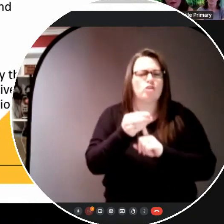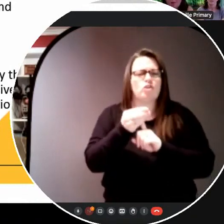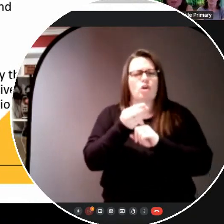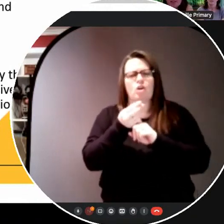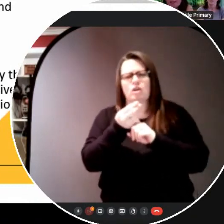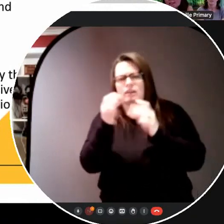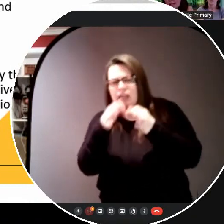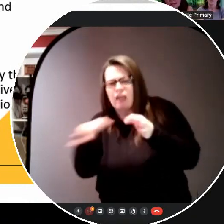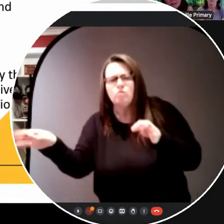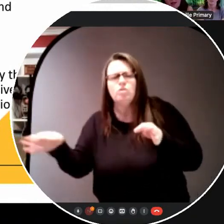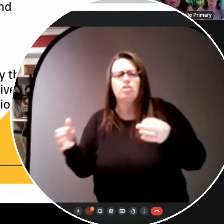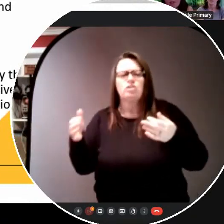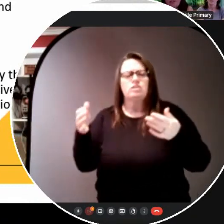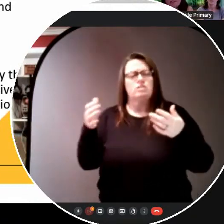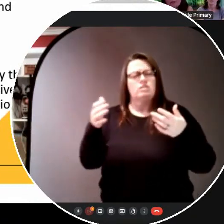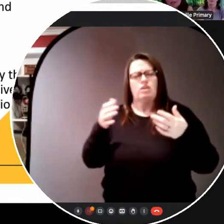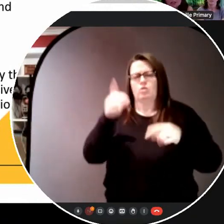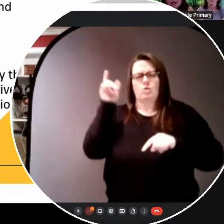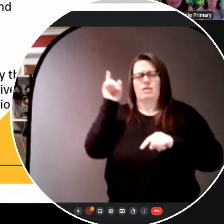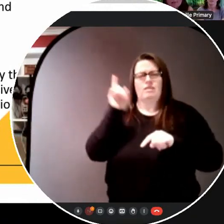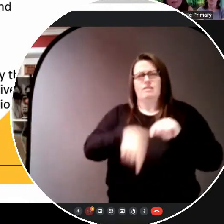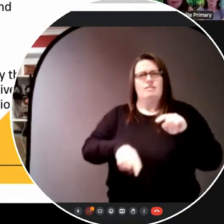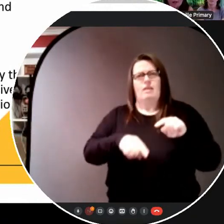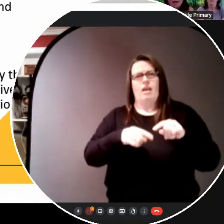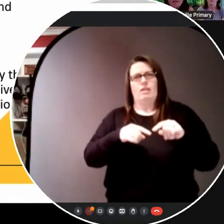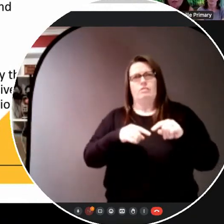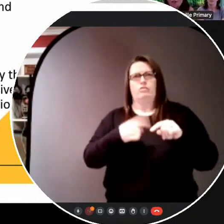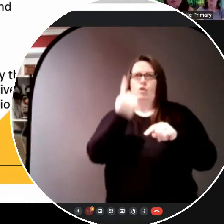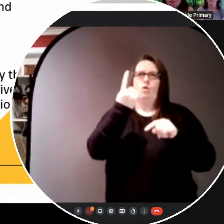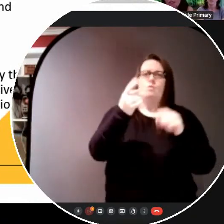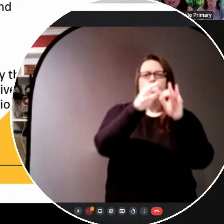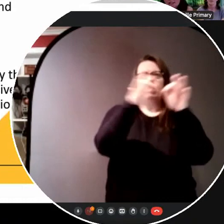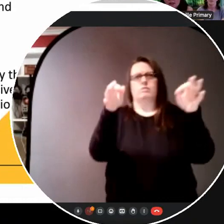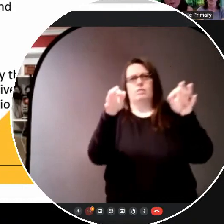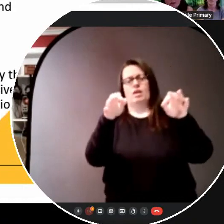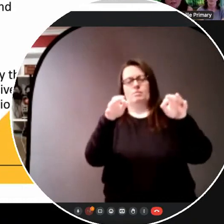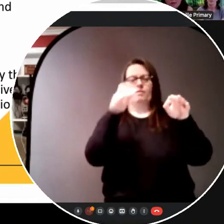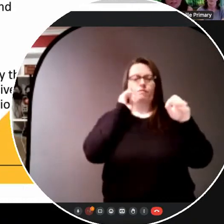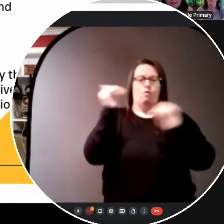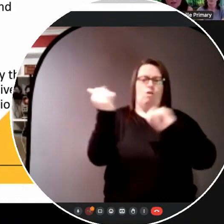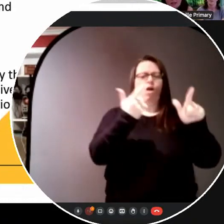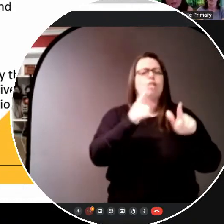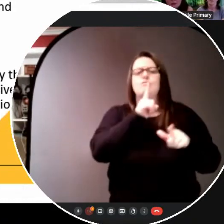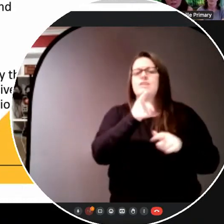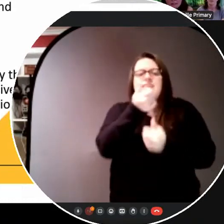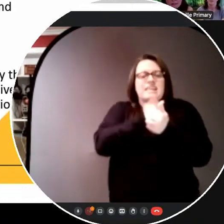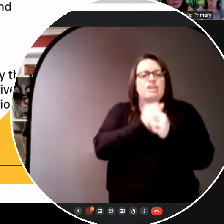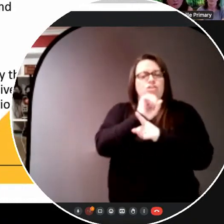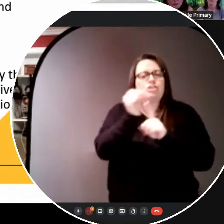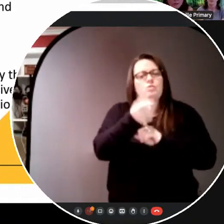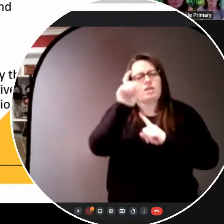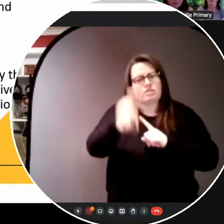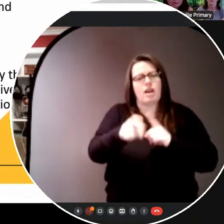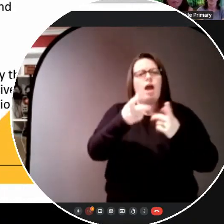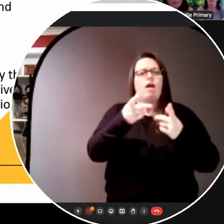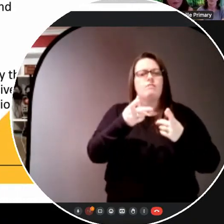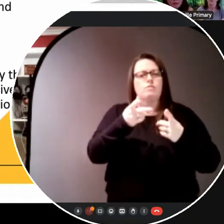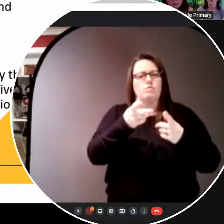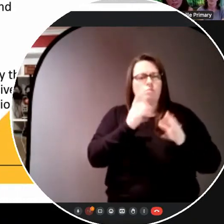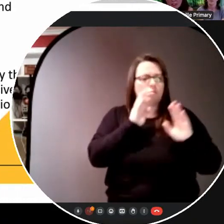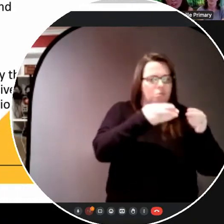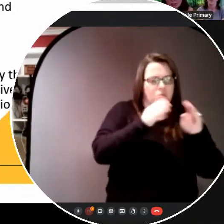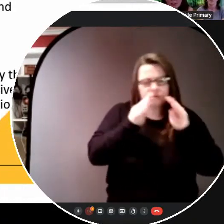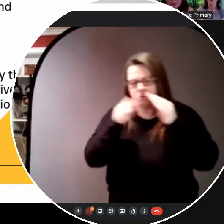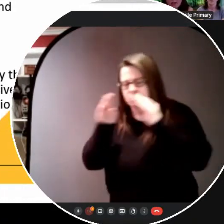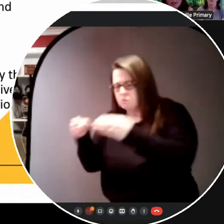on a blanket statement. Every consideration has to be made to the unique scenarios that we see within communities and schools.